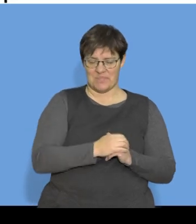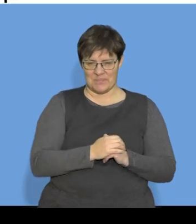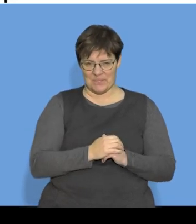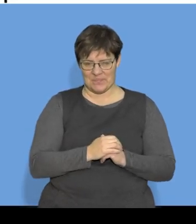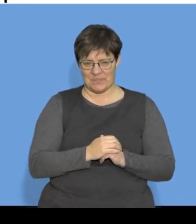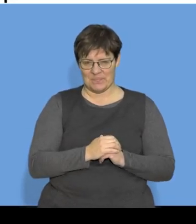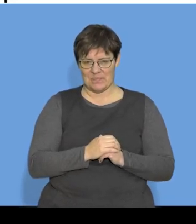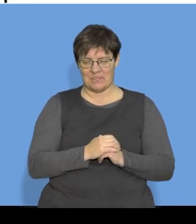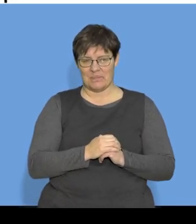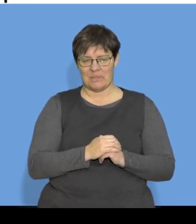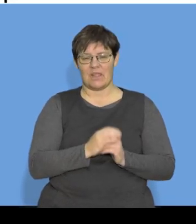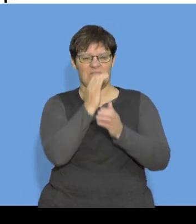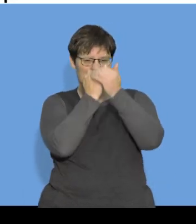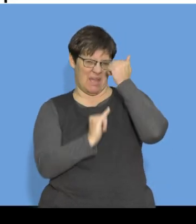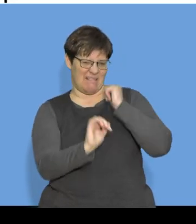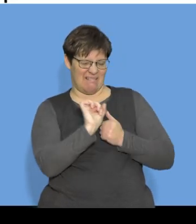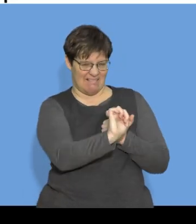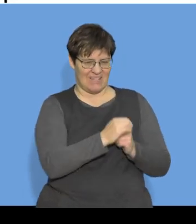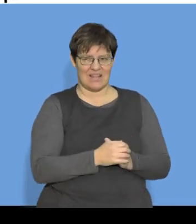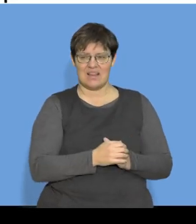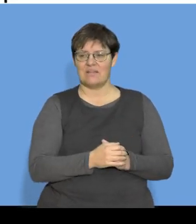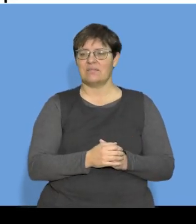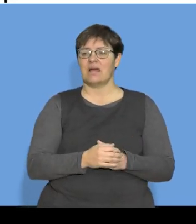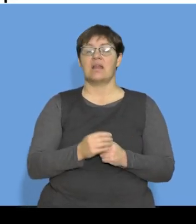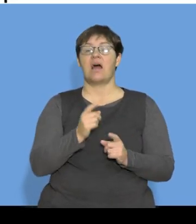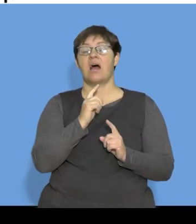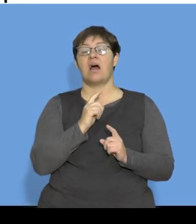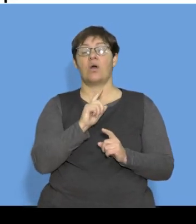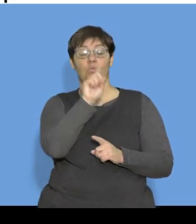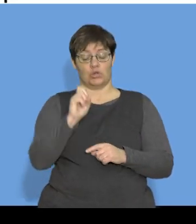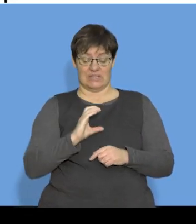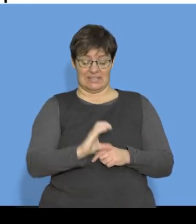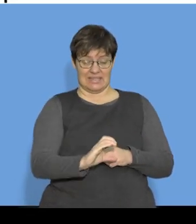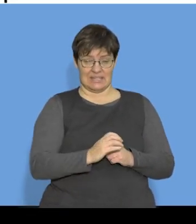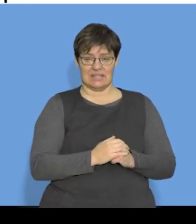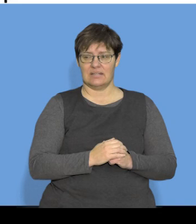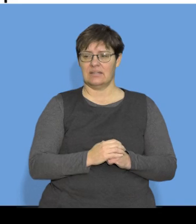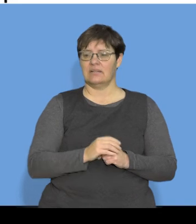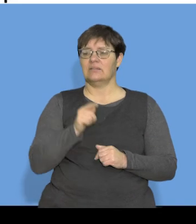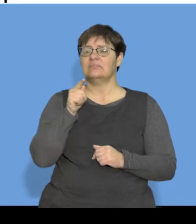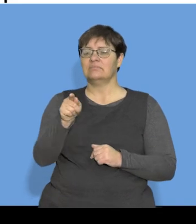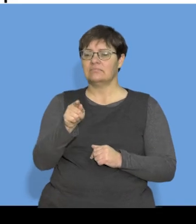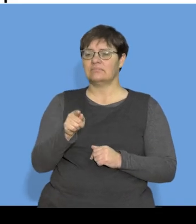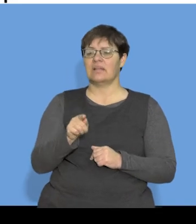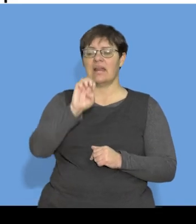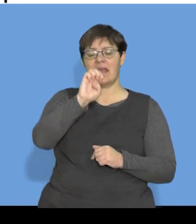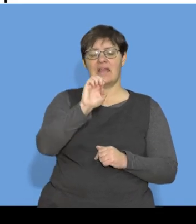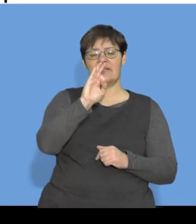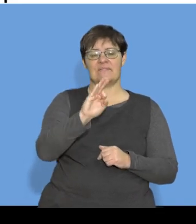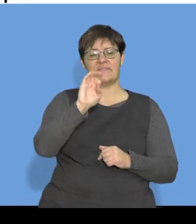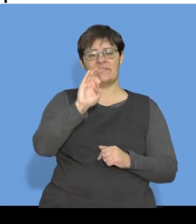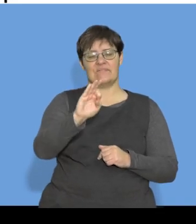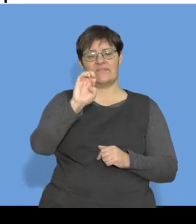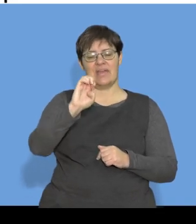the spinal cord. Then we move to number C, that part that represents